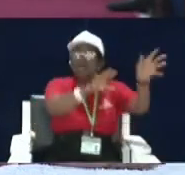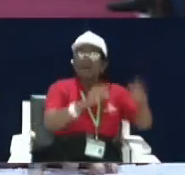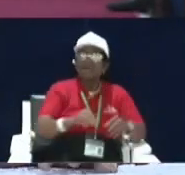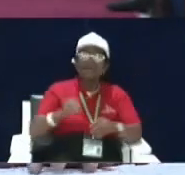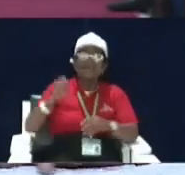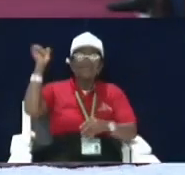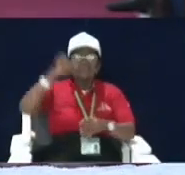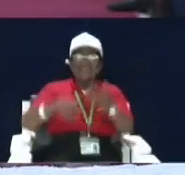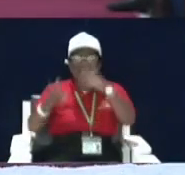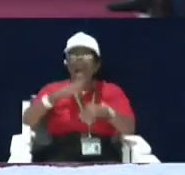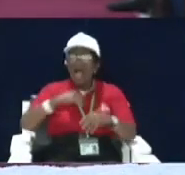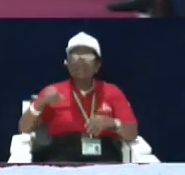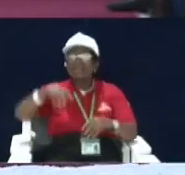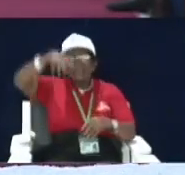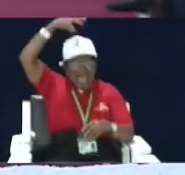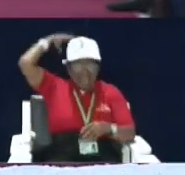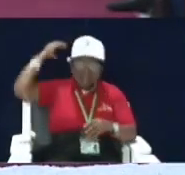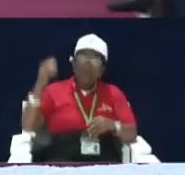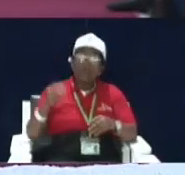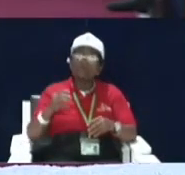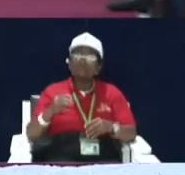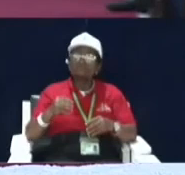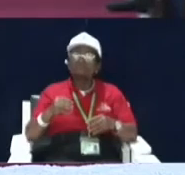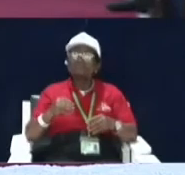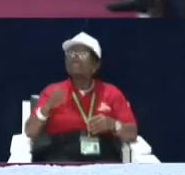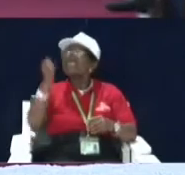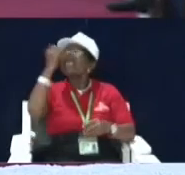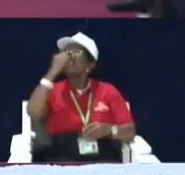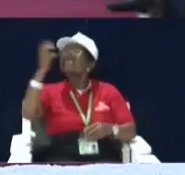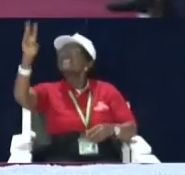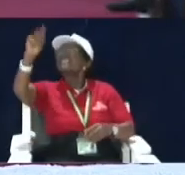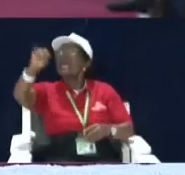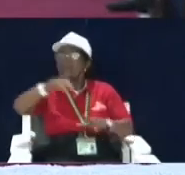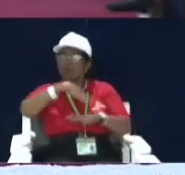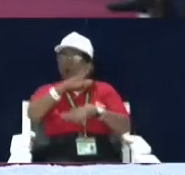the lions had a good meal.